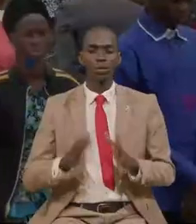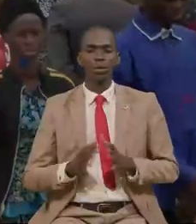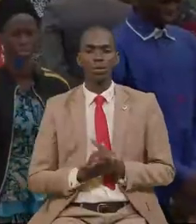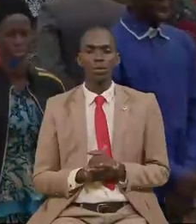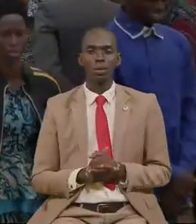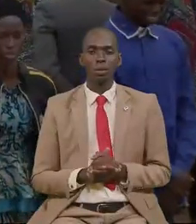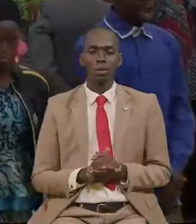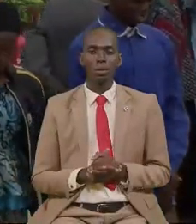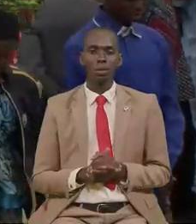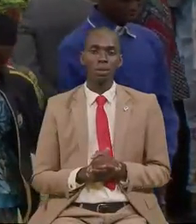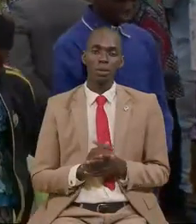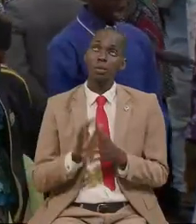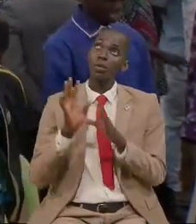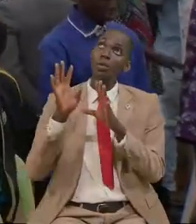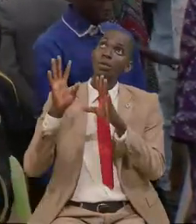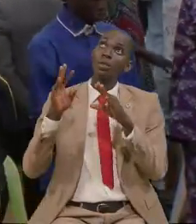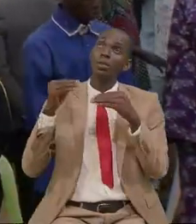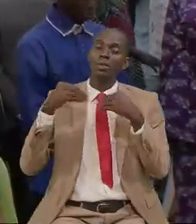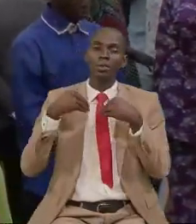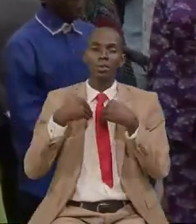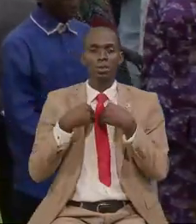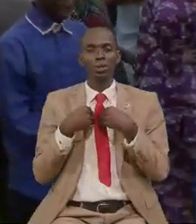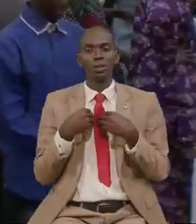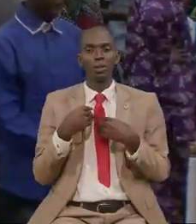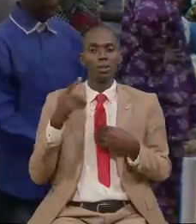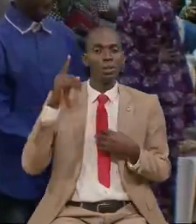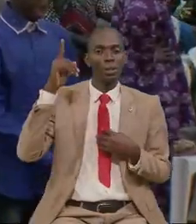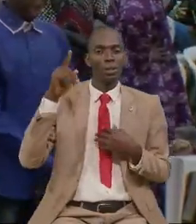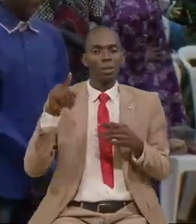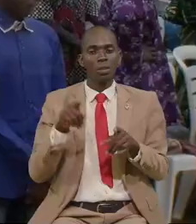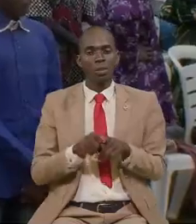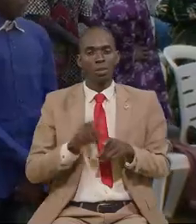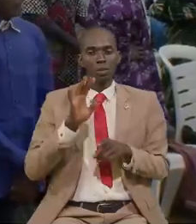Receive him as your personal Savior.